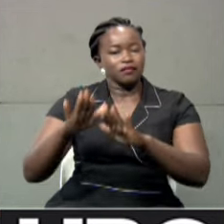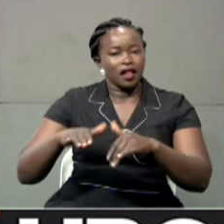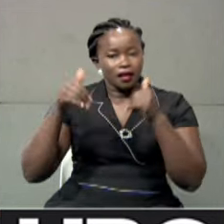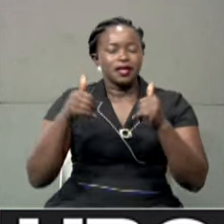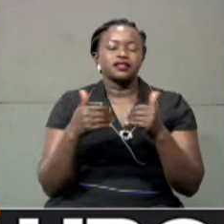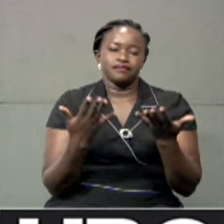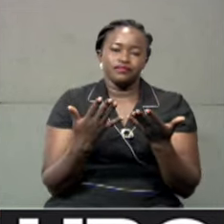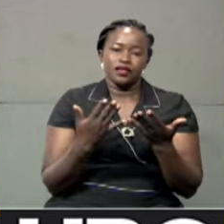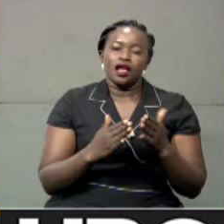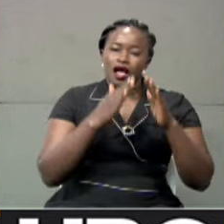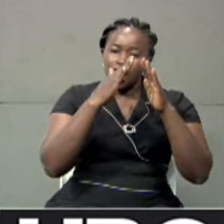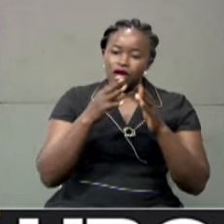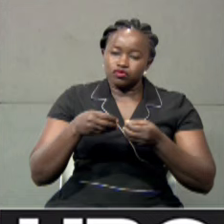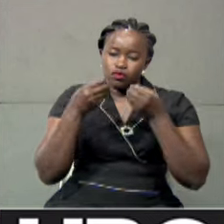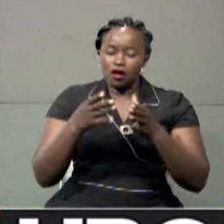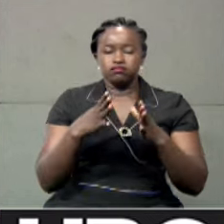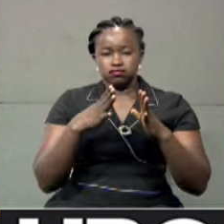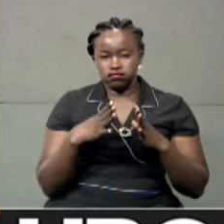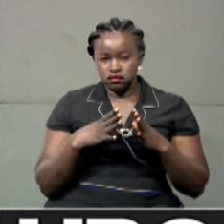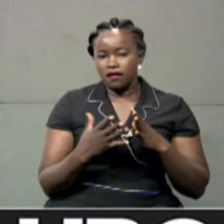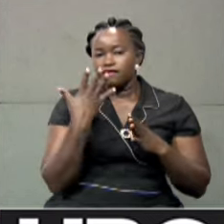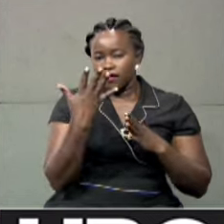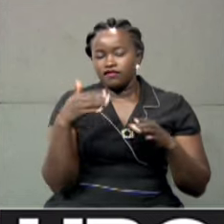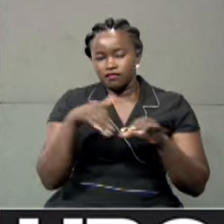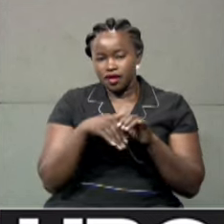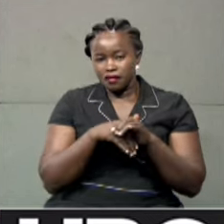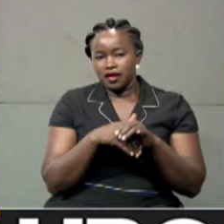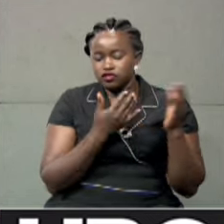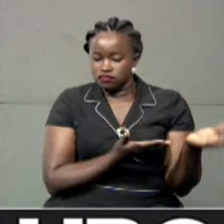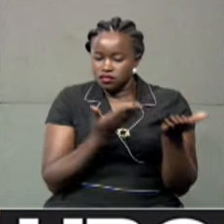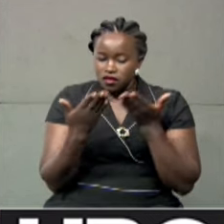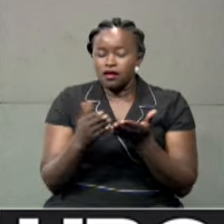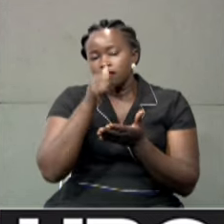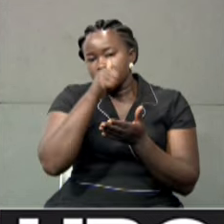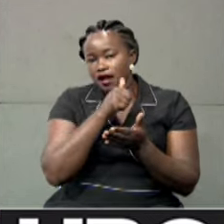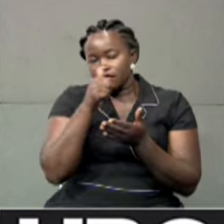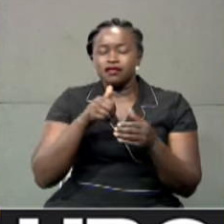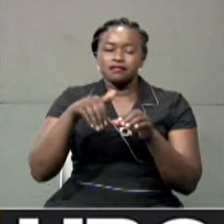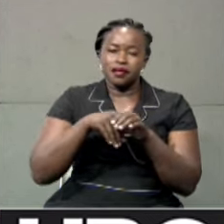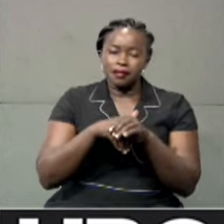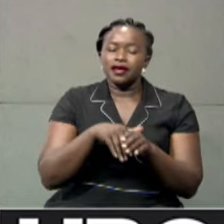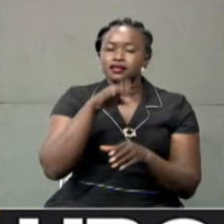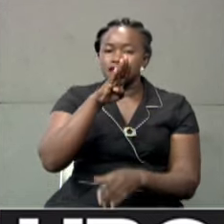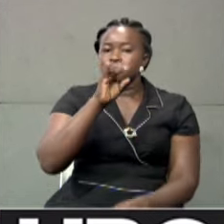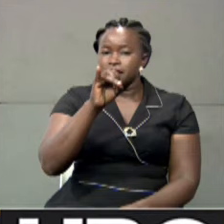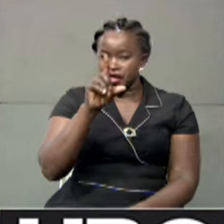House granted leave to 5 members to introduce private members' bills,